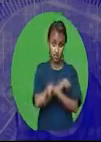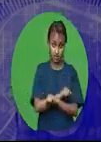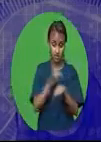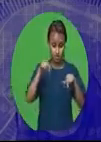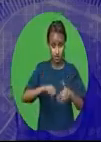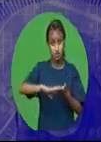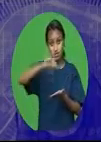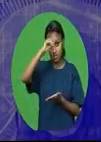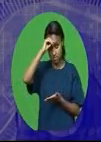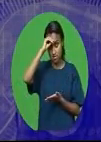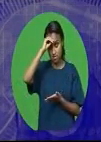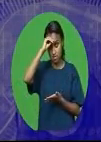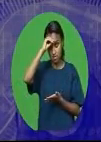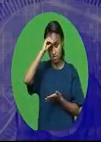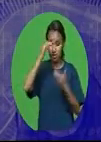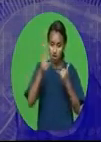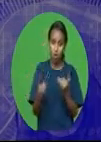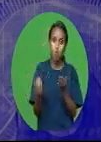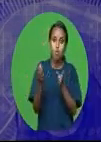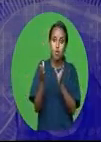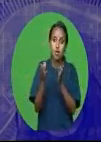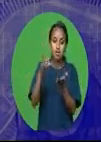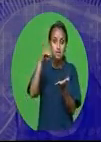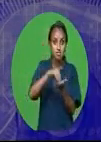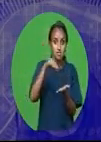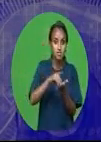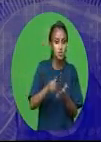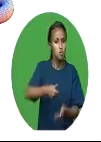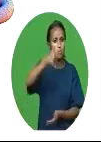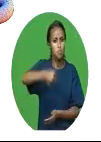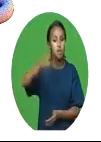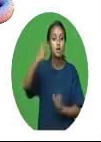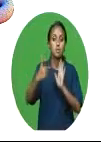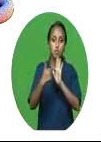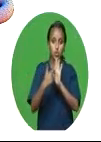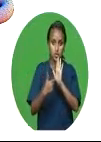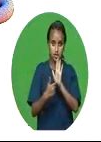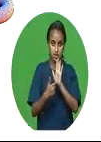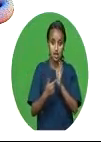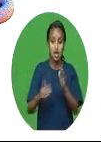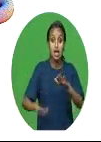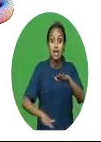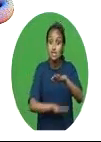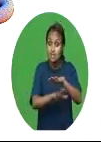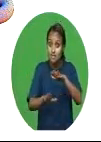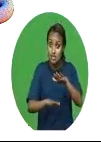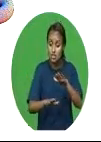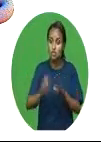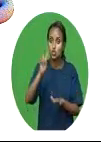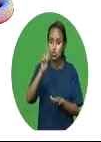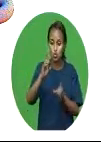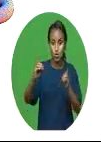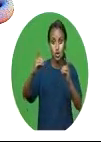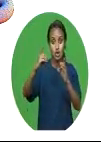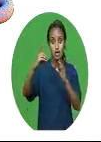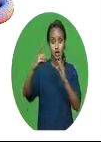end of this program, let's summarize the main points. A surface is a